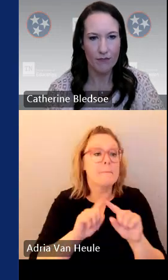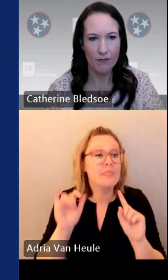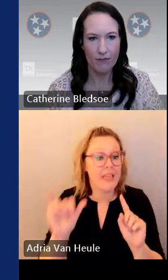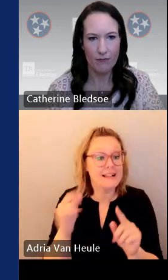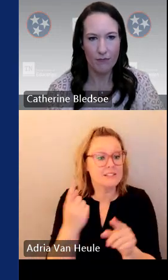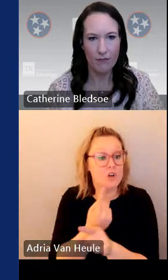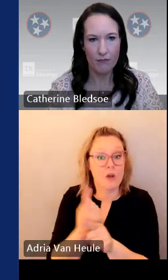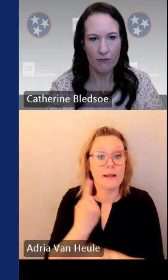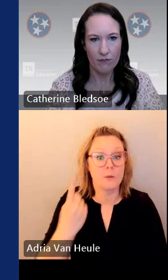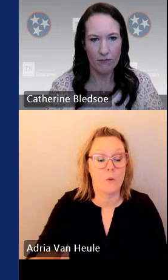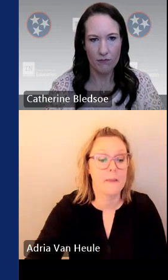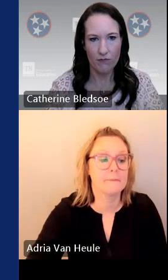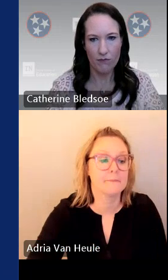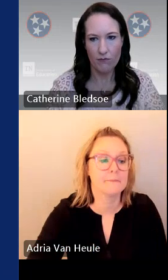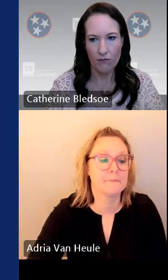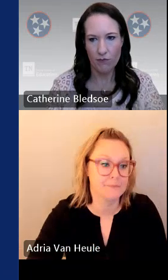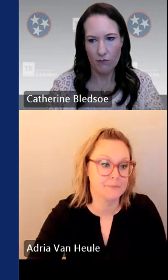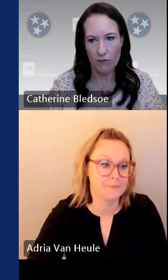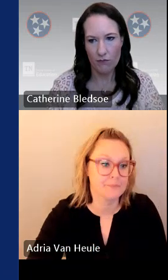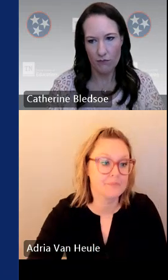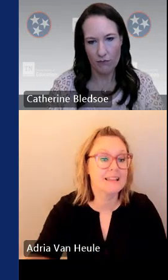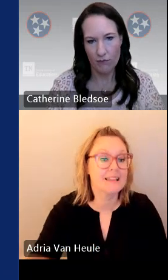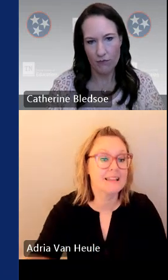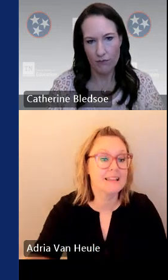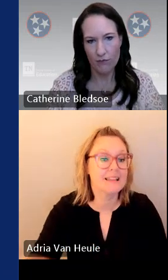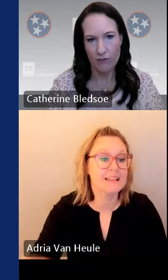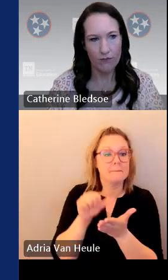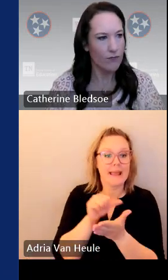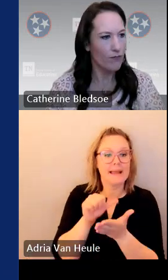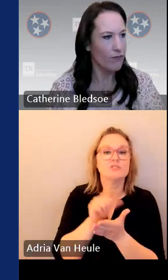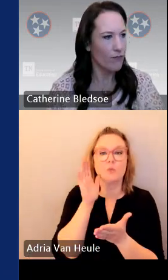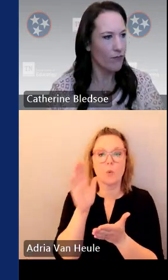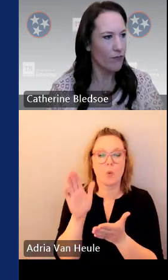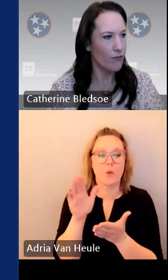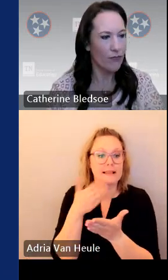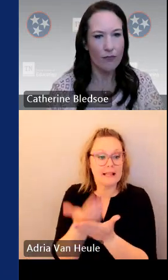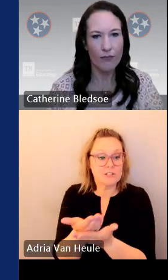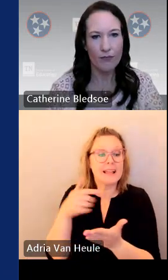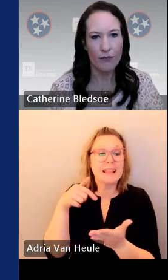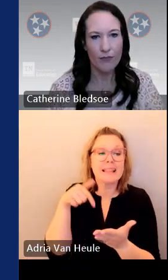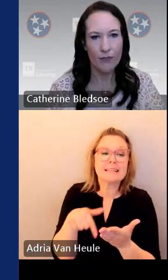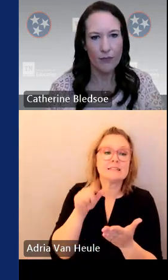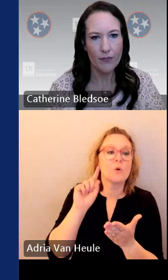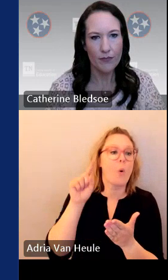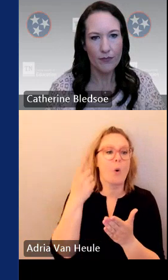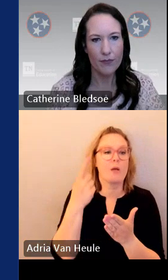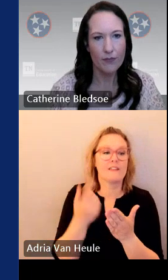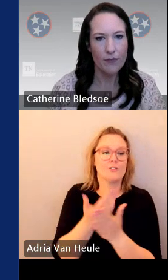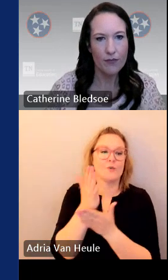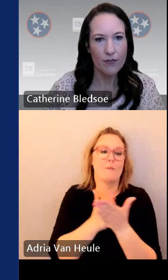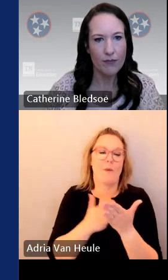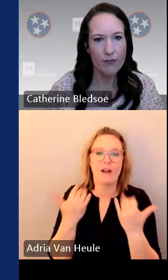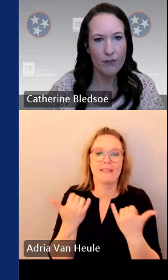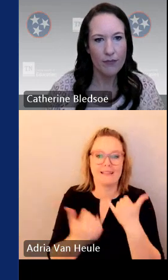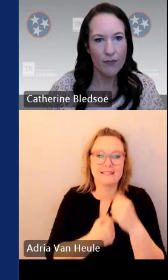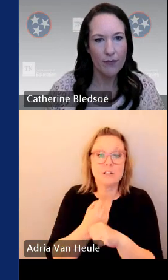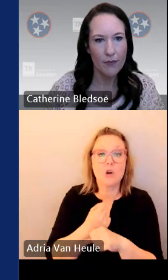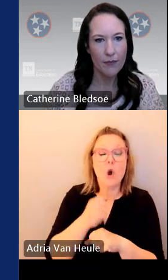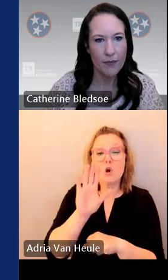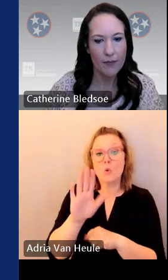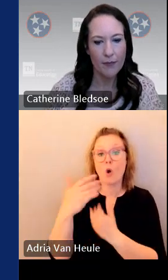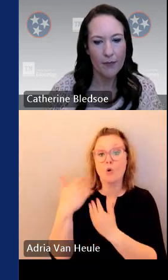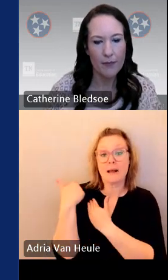you. And this is the page that you're going to get to. Essentially, this is the only new part this year. Your only responsibility is to either